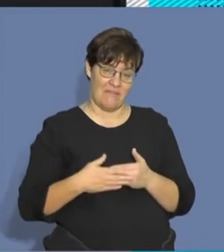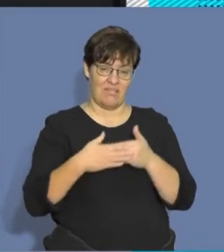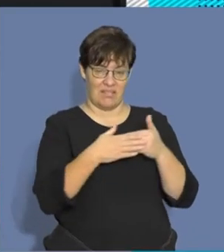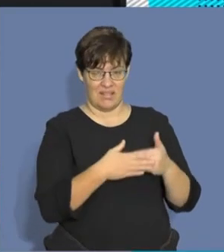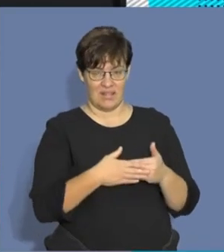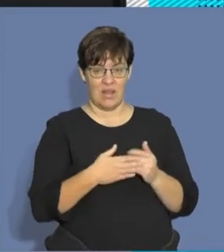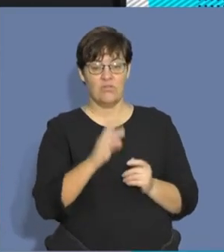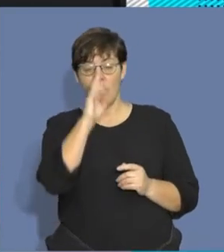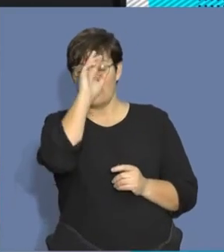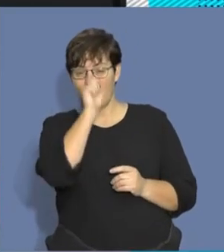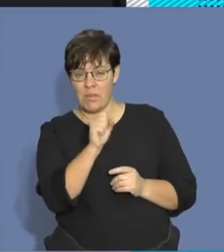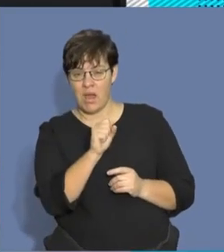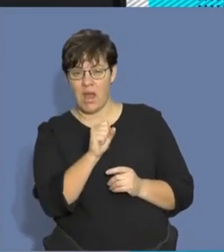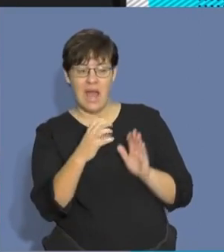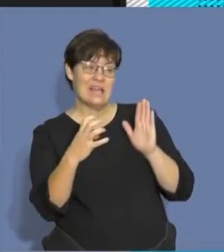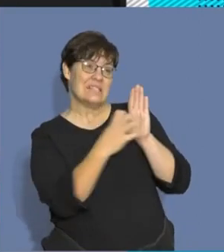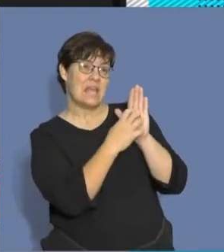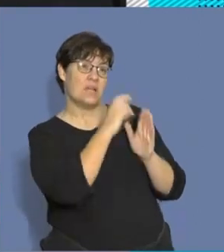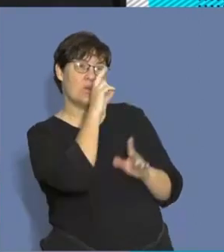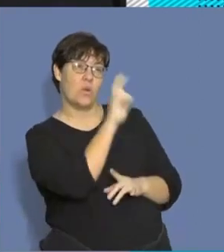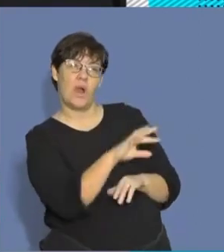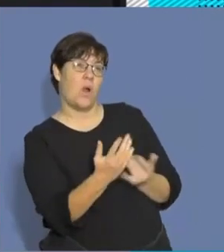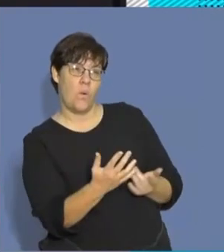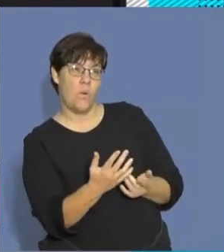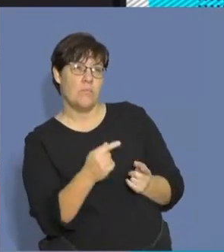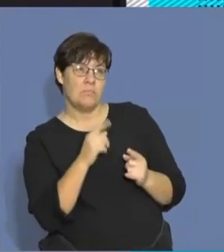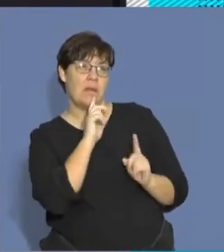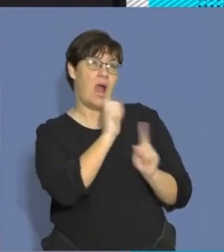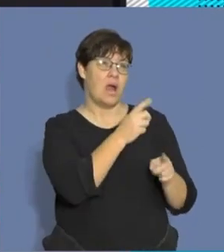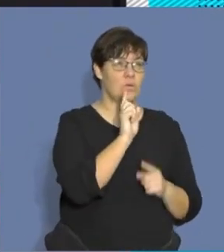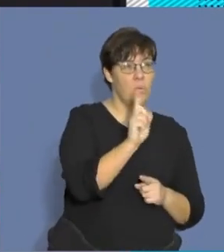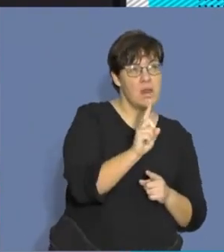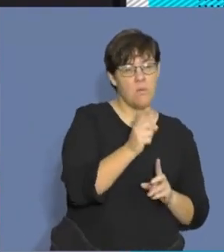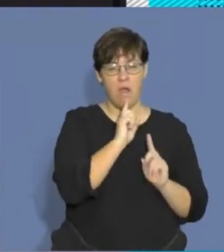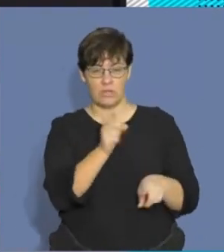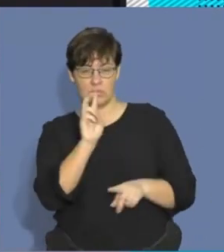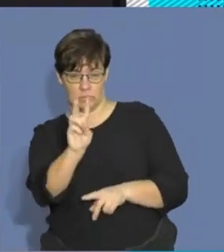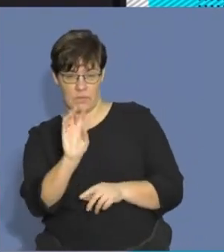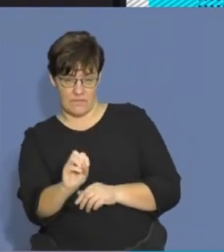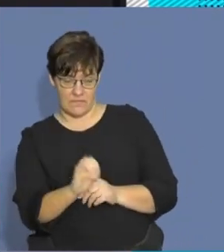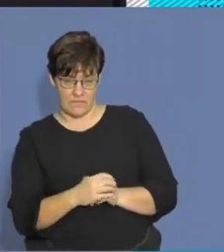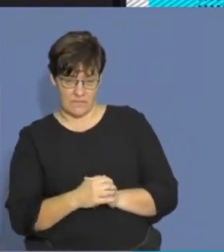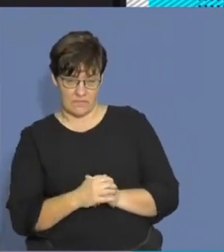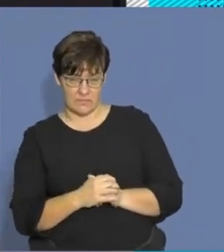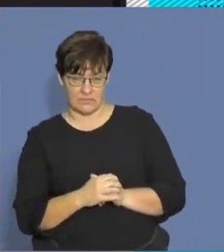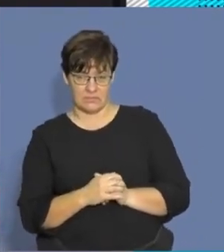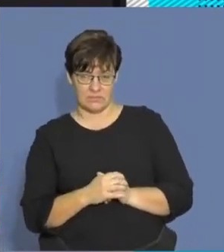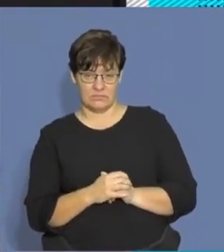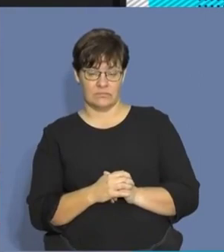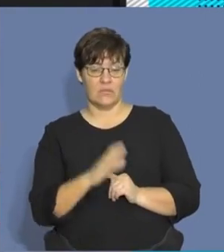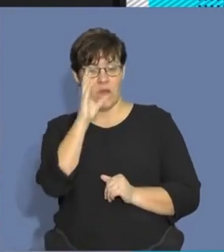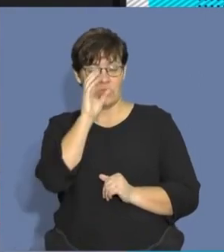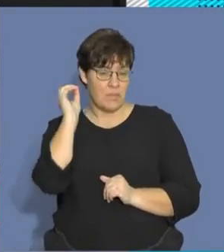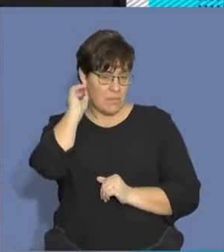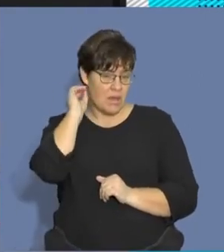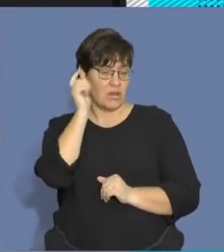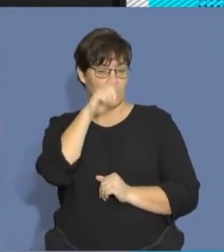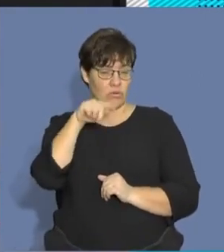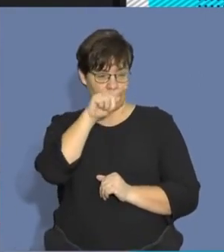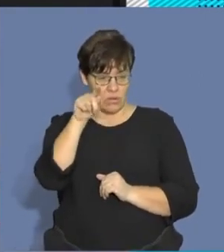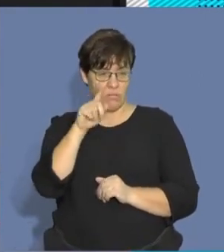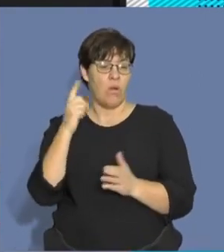always nice to remember what the sketch looks like so that we can decide if there's 2 answers or 1 answer. But let's just remember that when we square root,